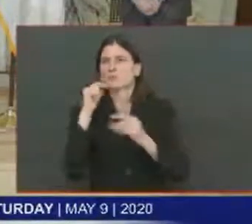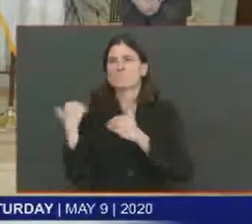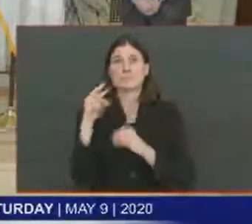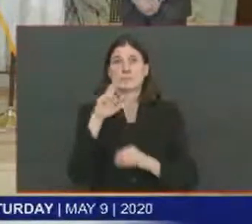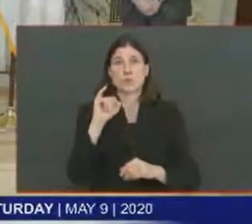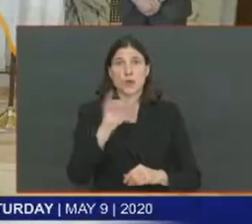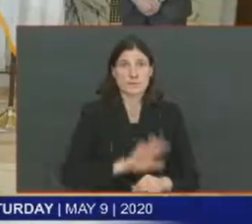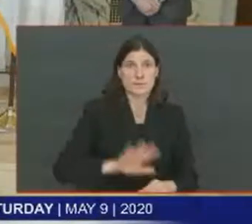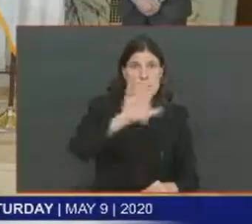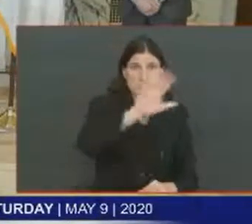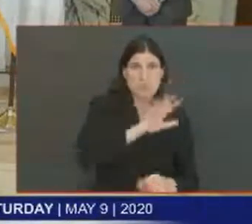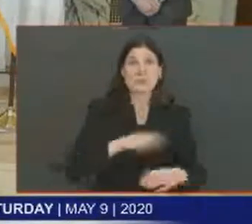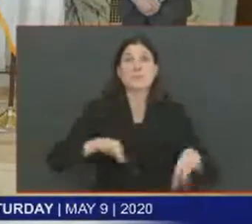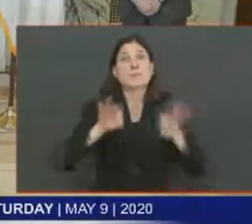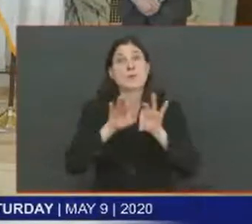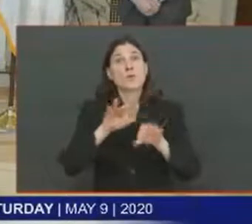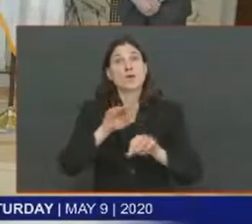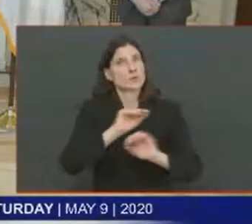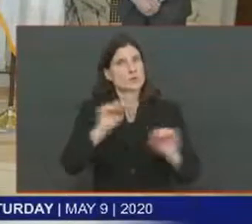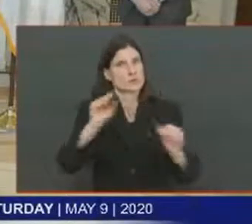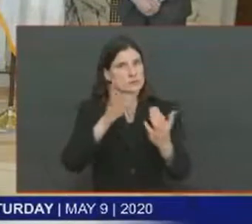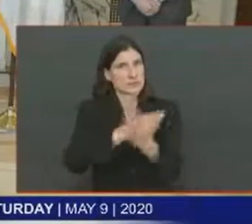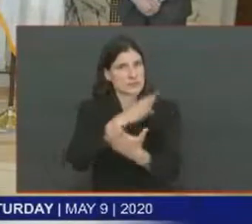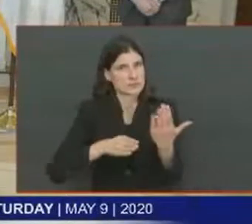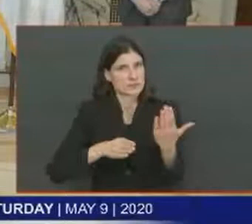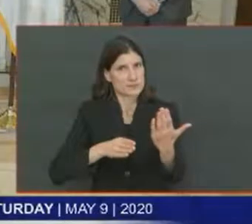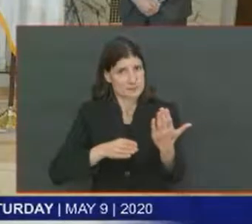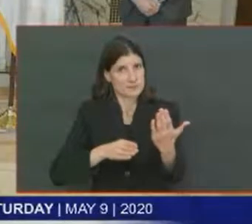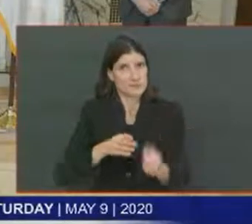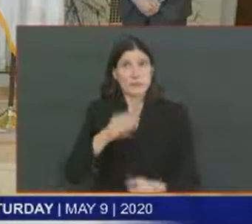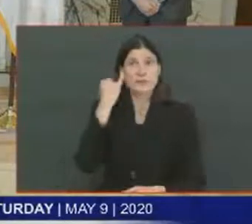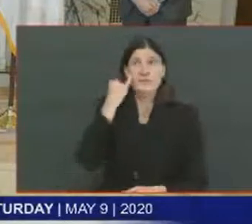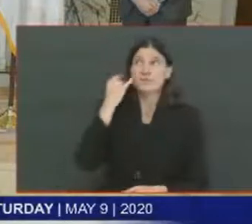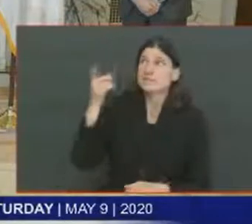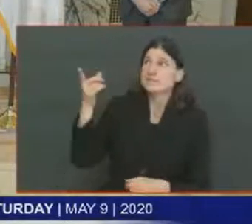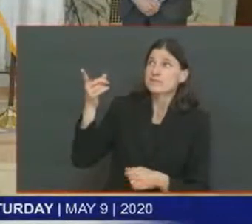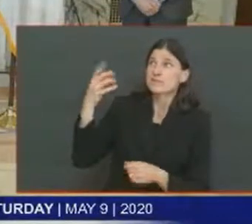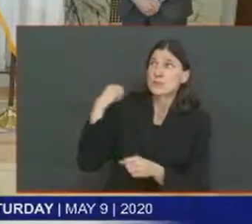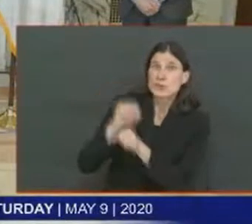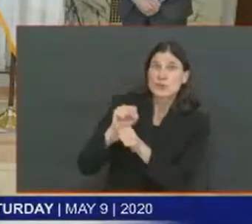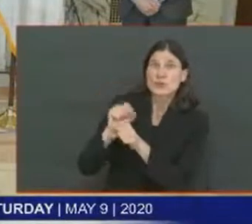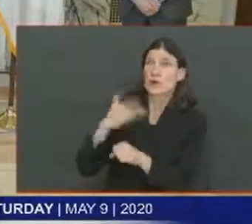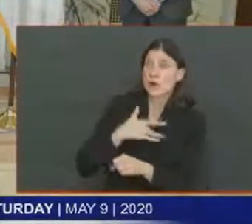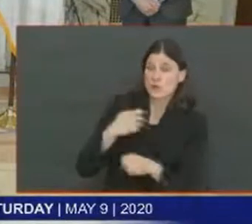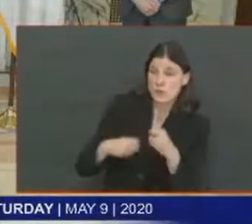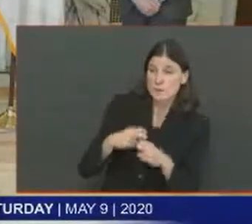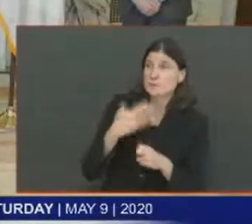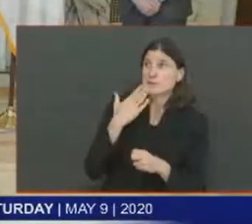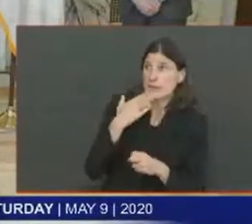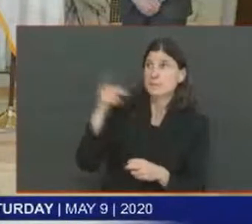and cared for, but not discriminated against. The gig economy workers, that